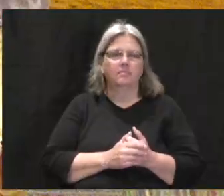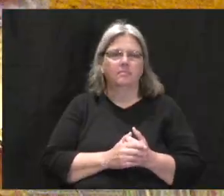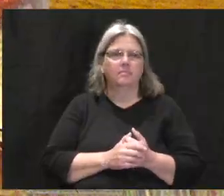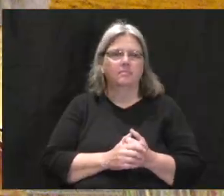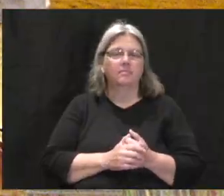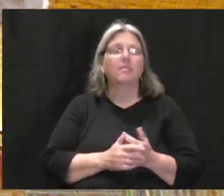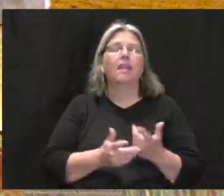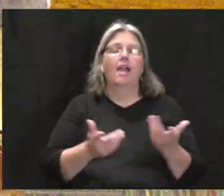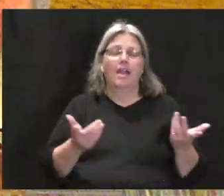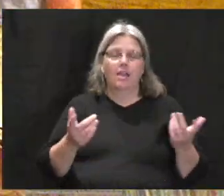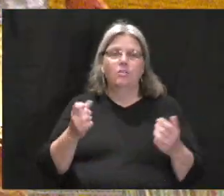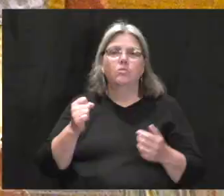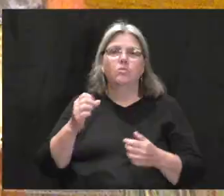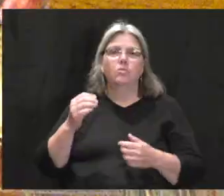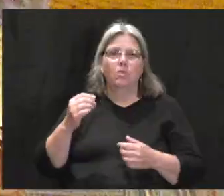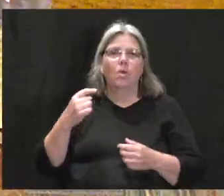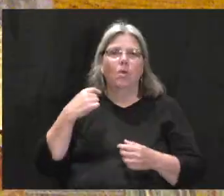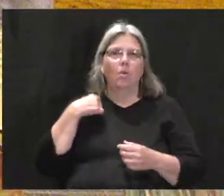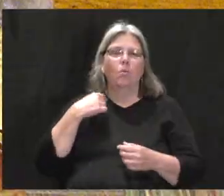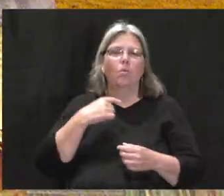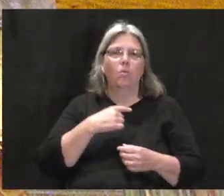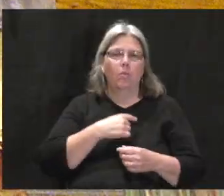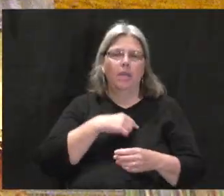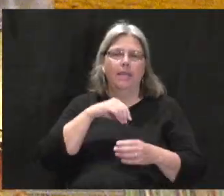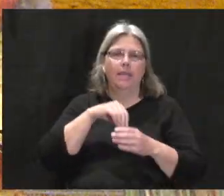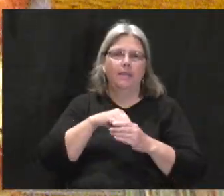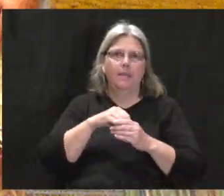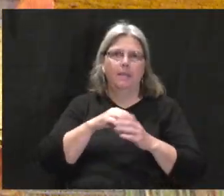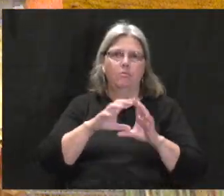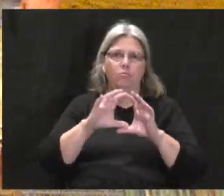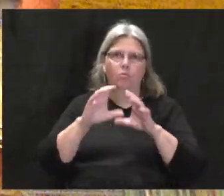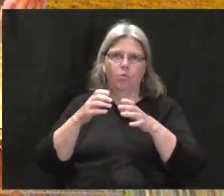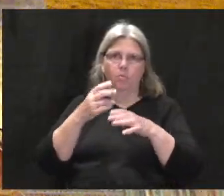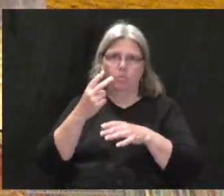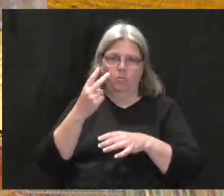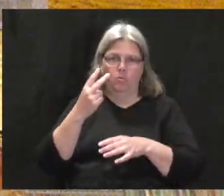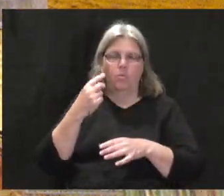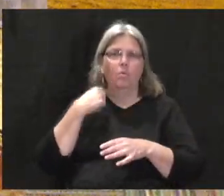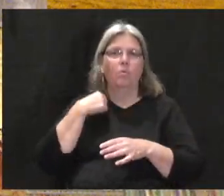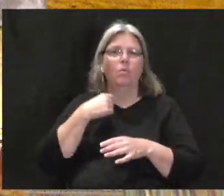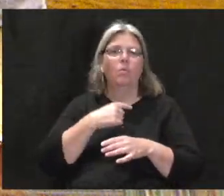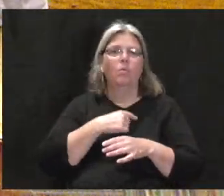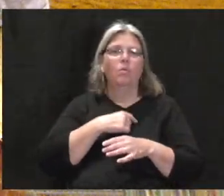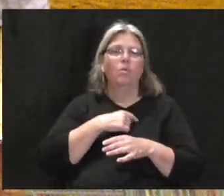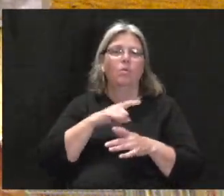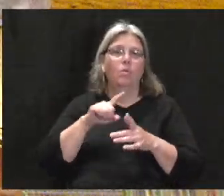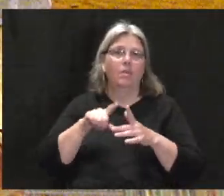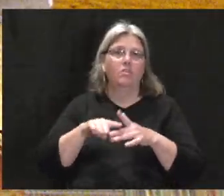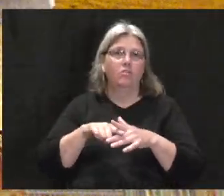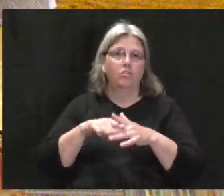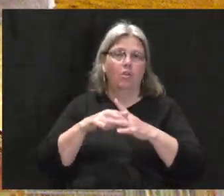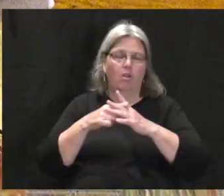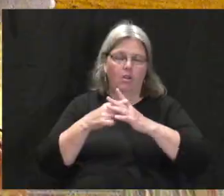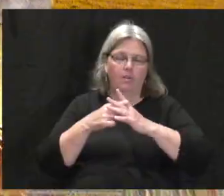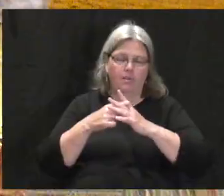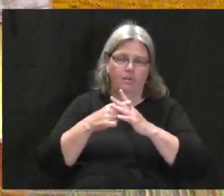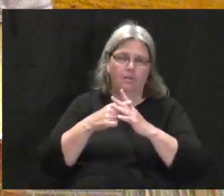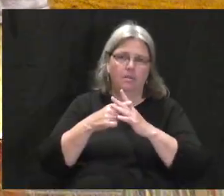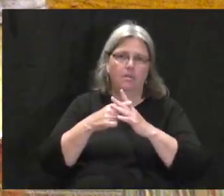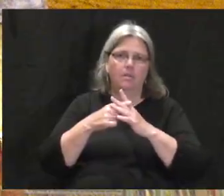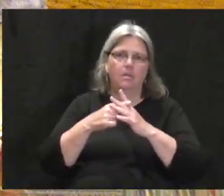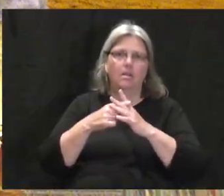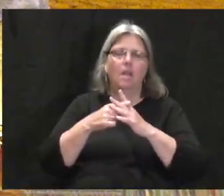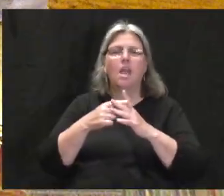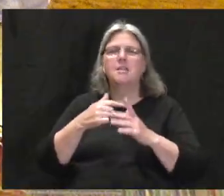I'm a teacher, and actually she is too. And I think one of the things from a teacher perspective is that we've got a lot of top-down implementation before people